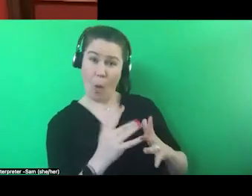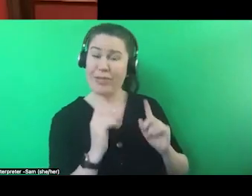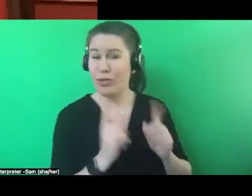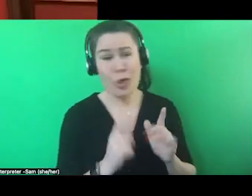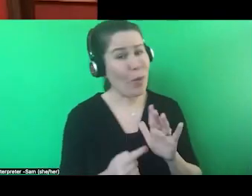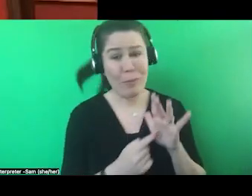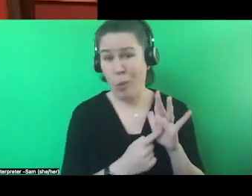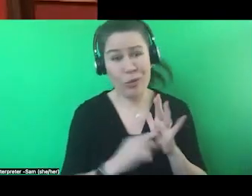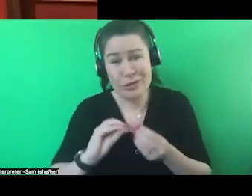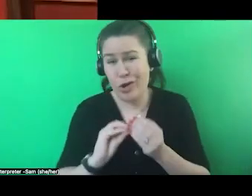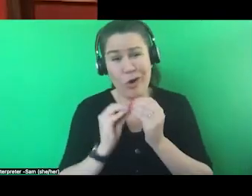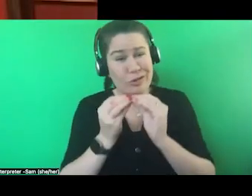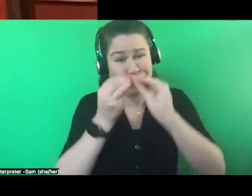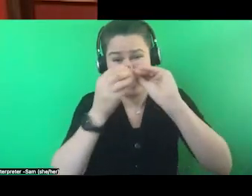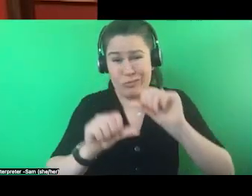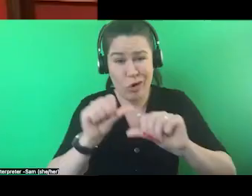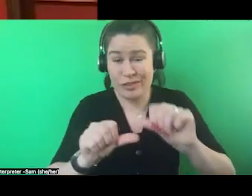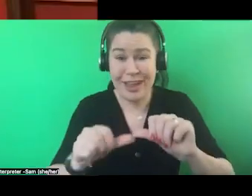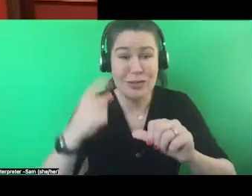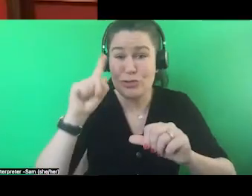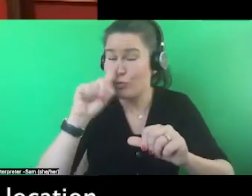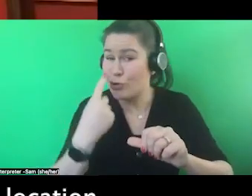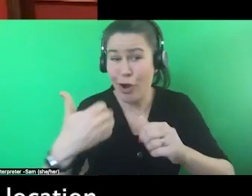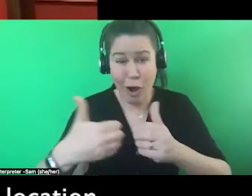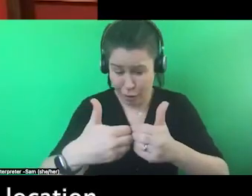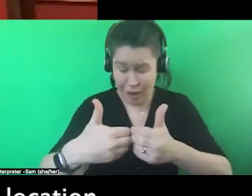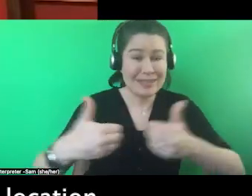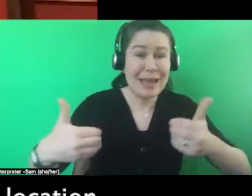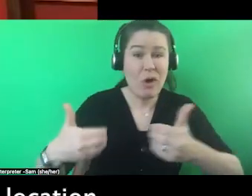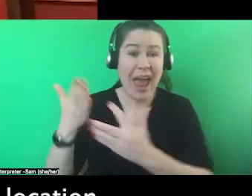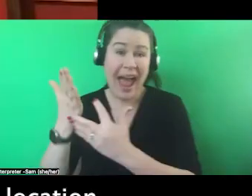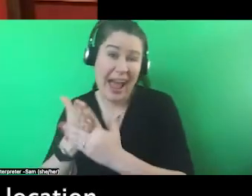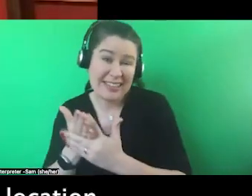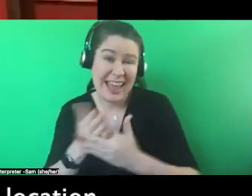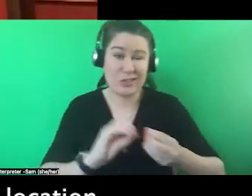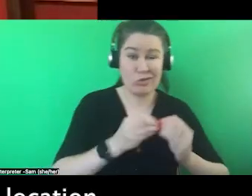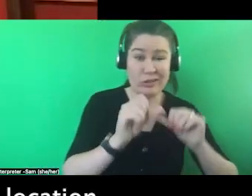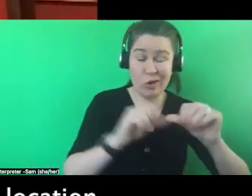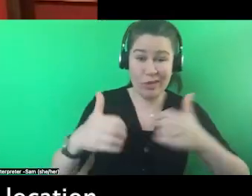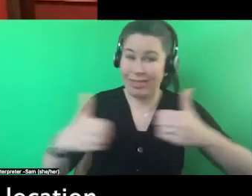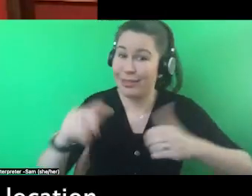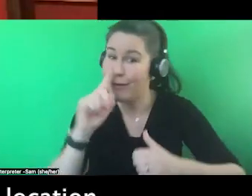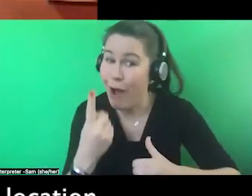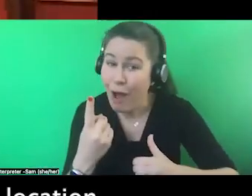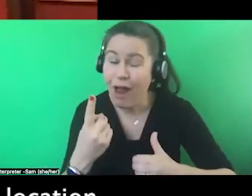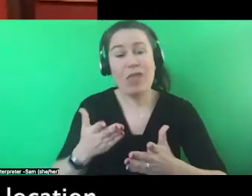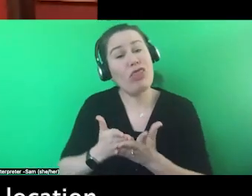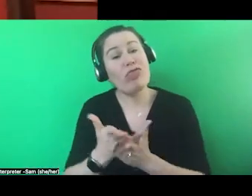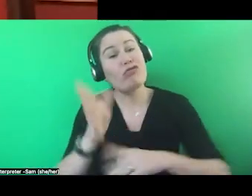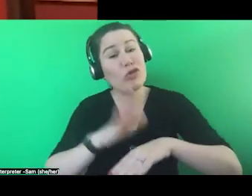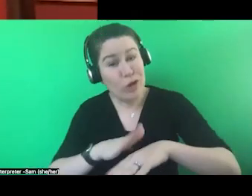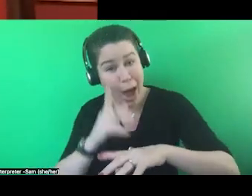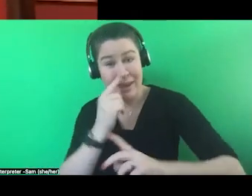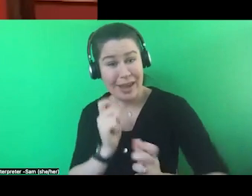and how we cannot separate that from understanding access and how access changes over time and over location, particularly